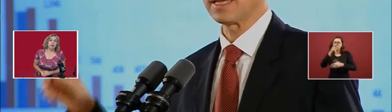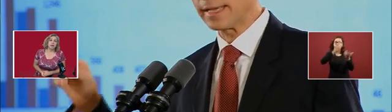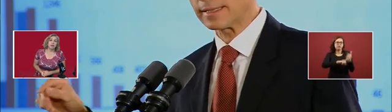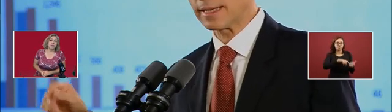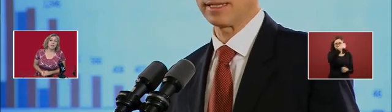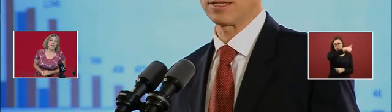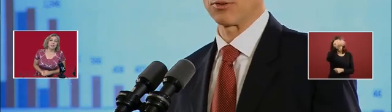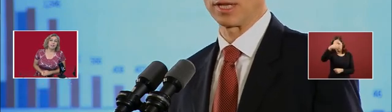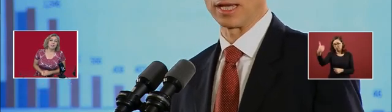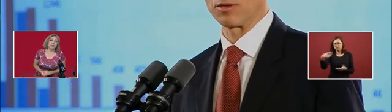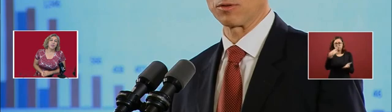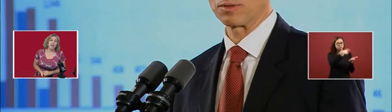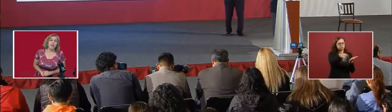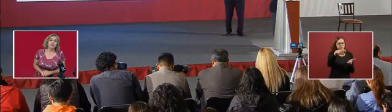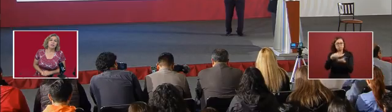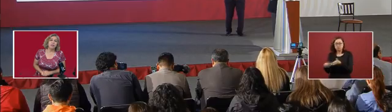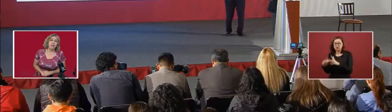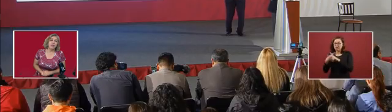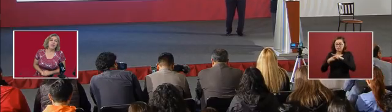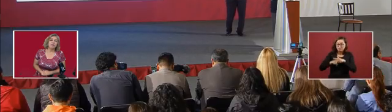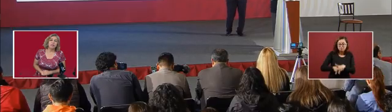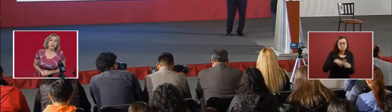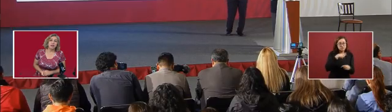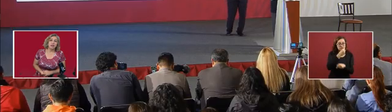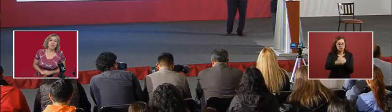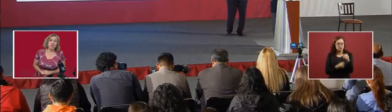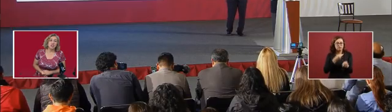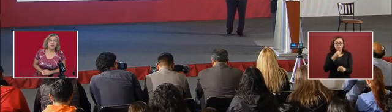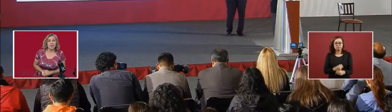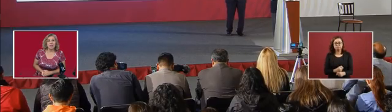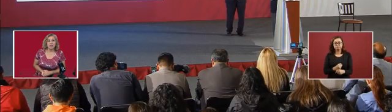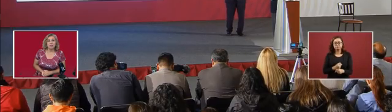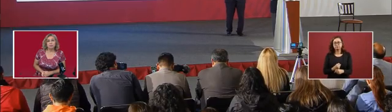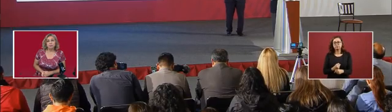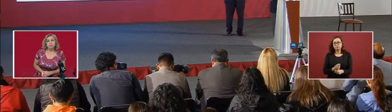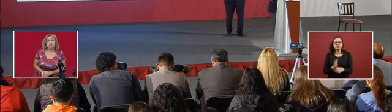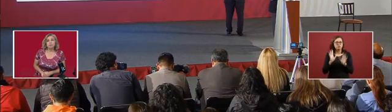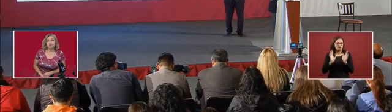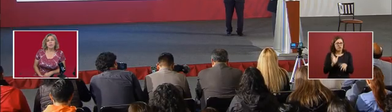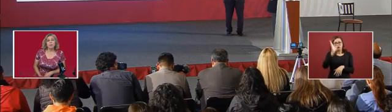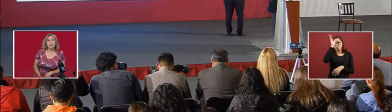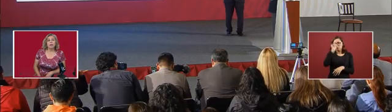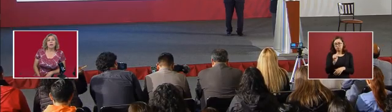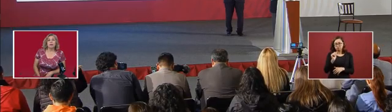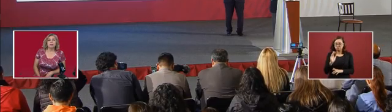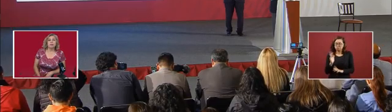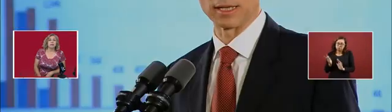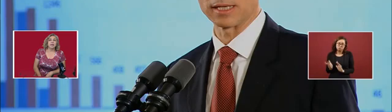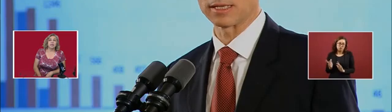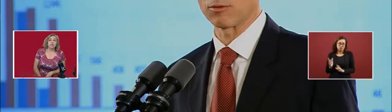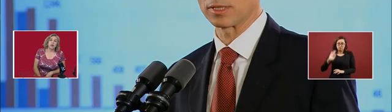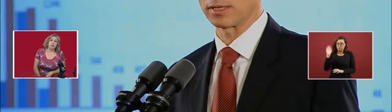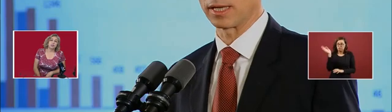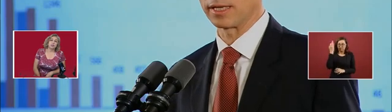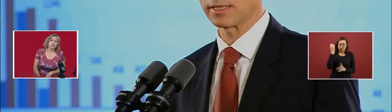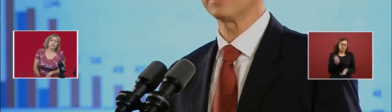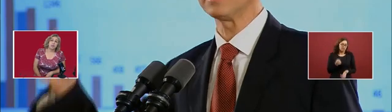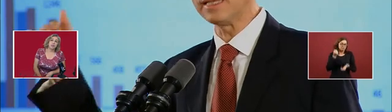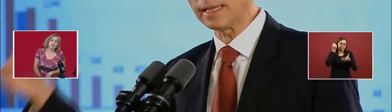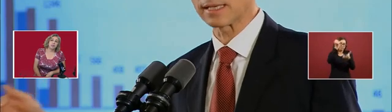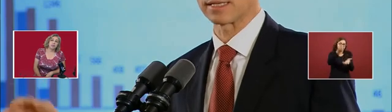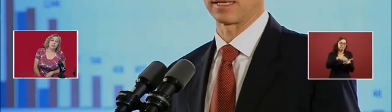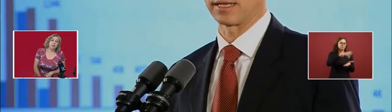out the insecticide. No, that's false. No, we 2/3 for